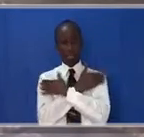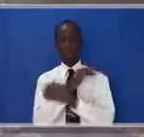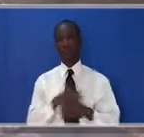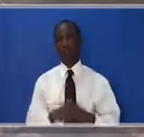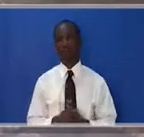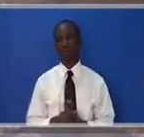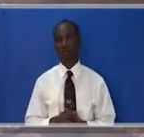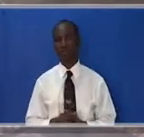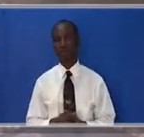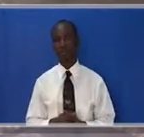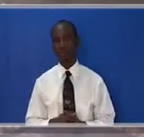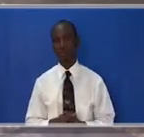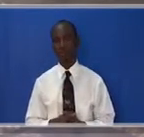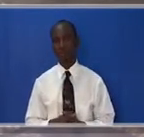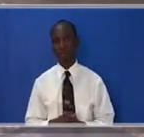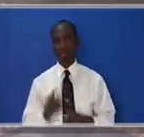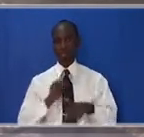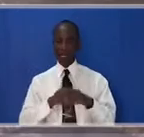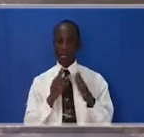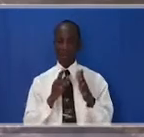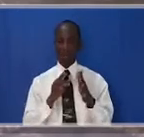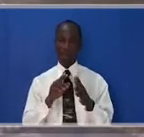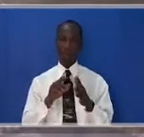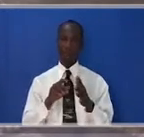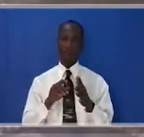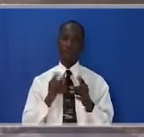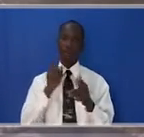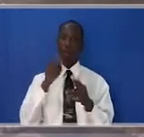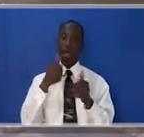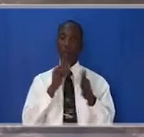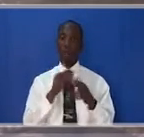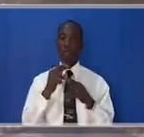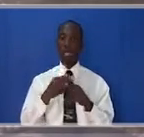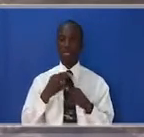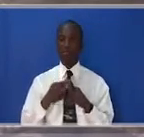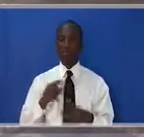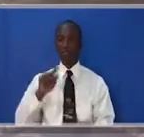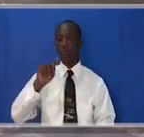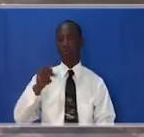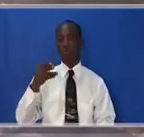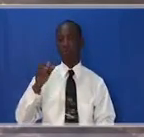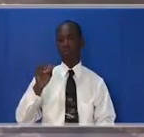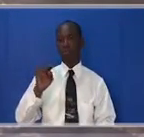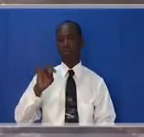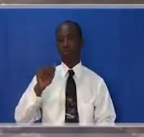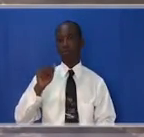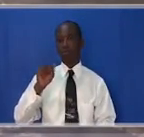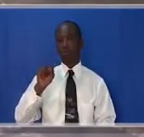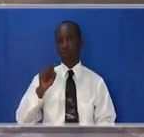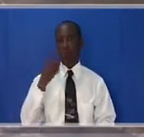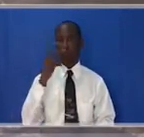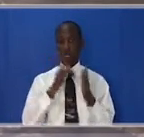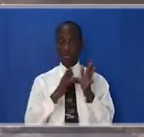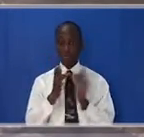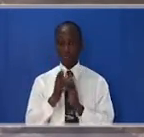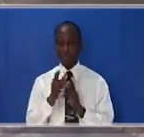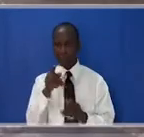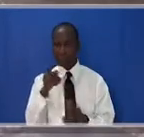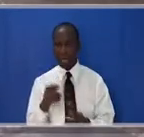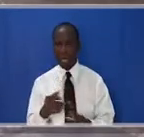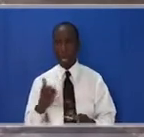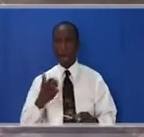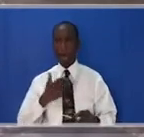no o se my Lord and my God nti Jesus ono ni Awurade onu ne yankopon